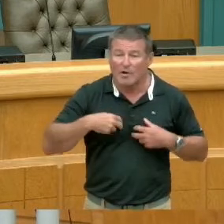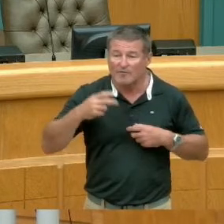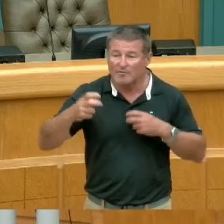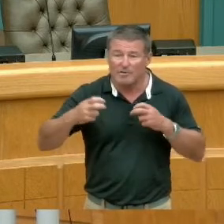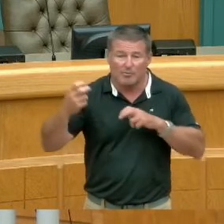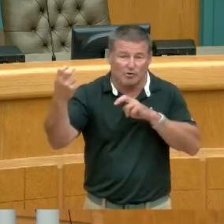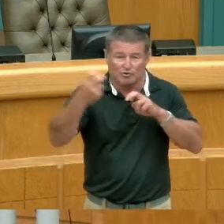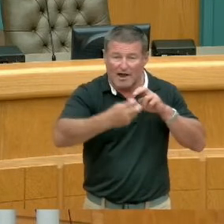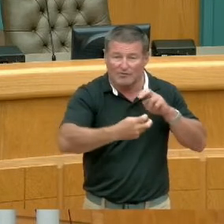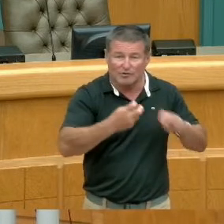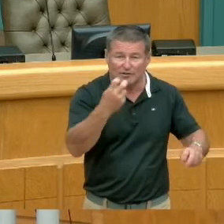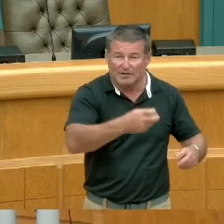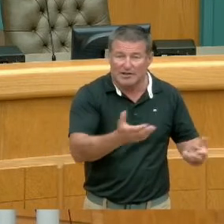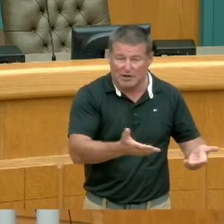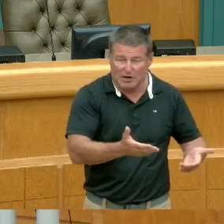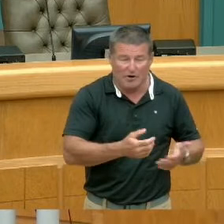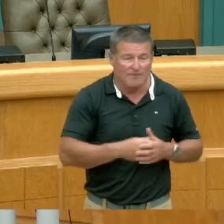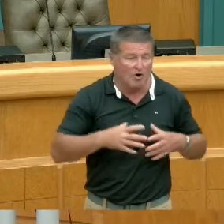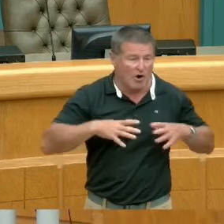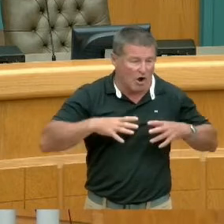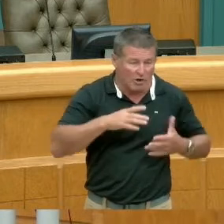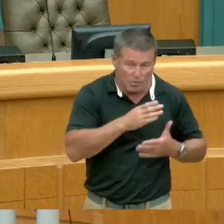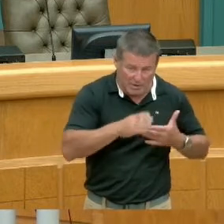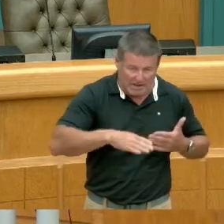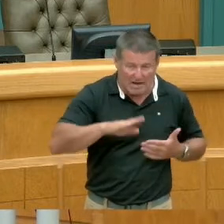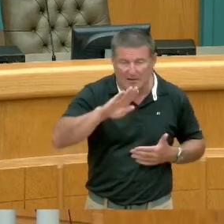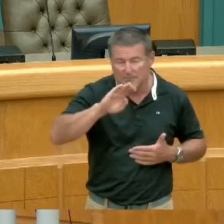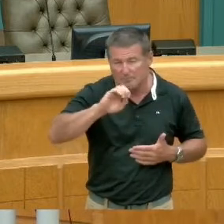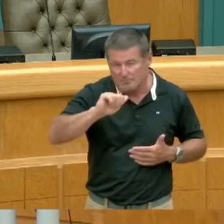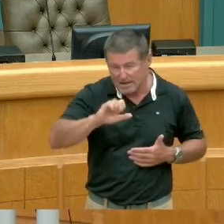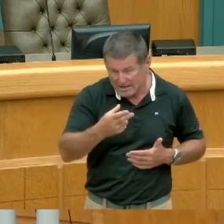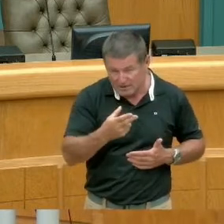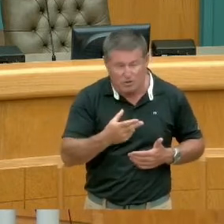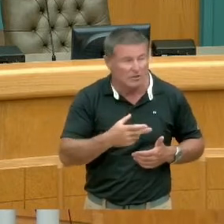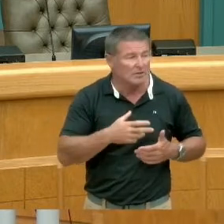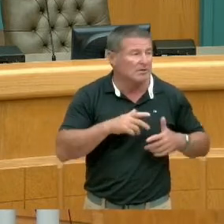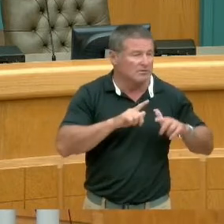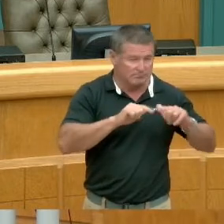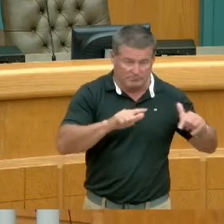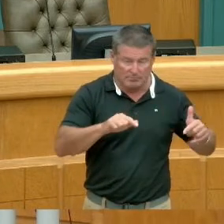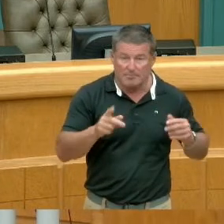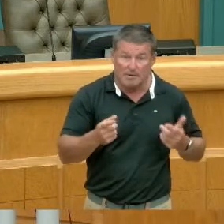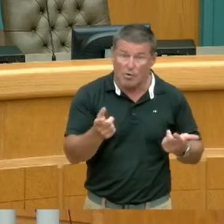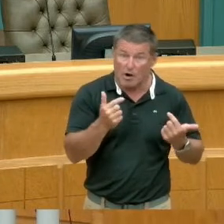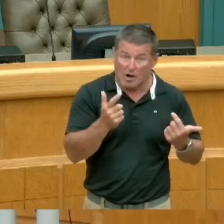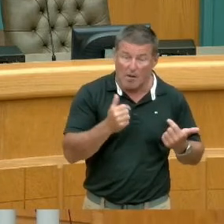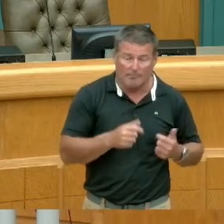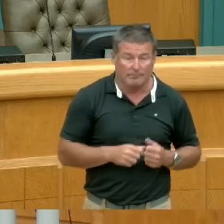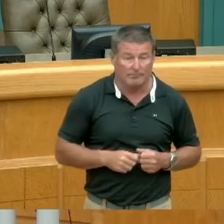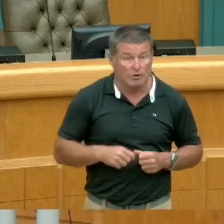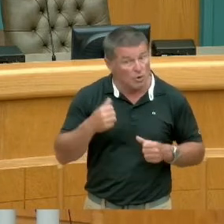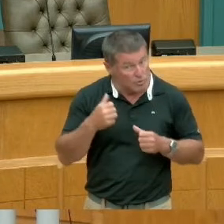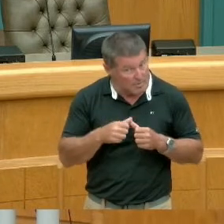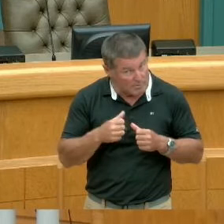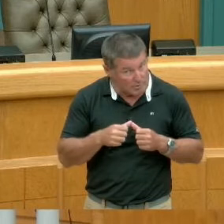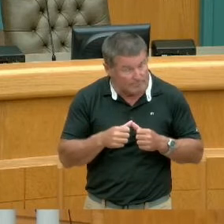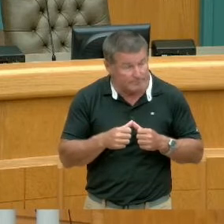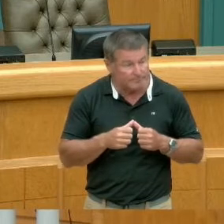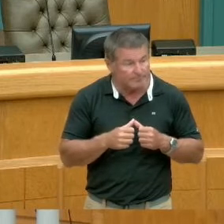more opportunity to be getting out. It's also a holiday weekend, so that's going to be encouraging to people to get out. But again, remember